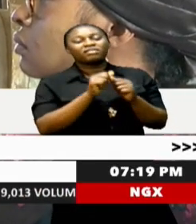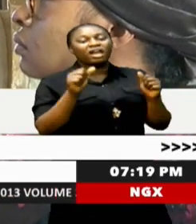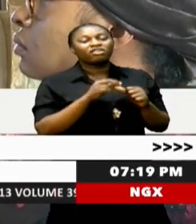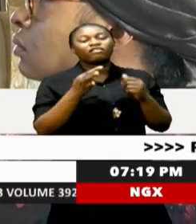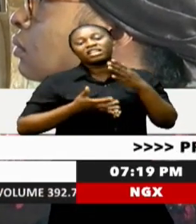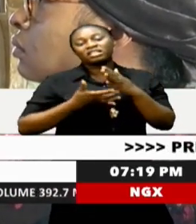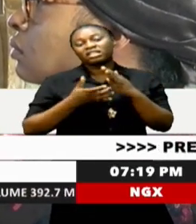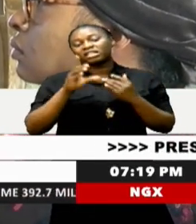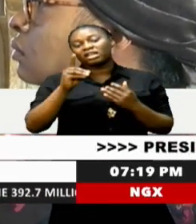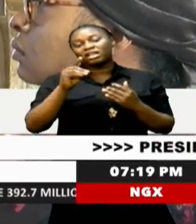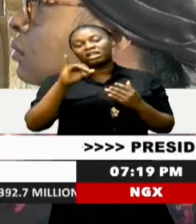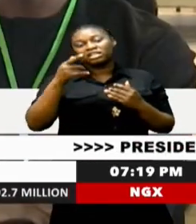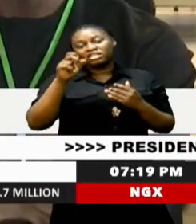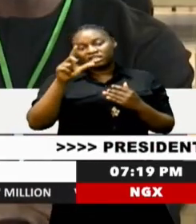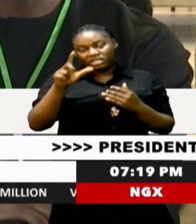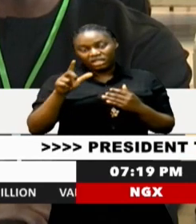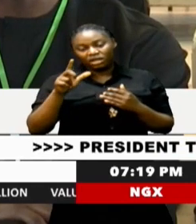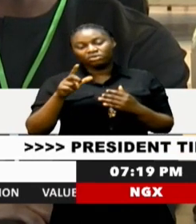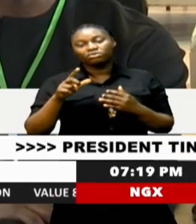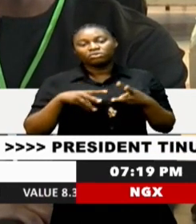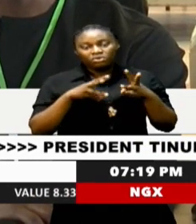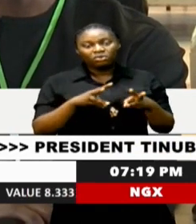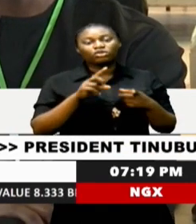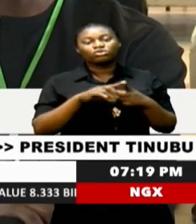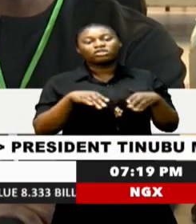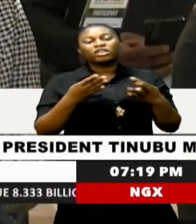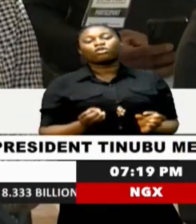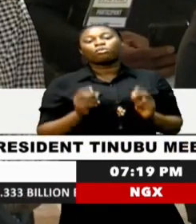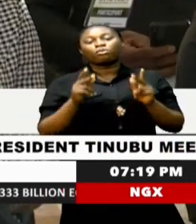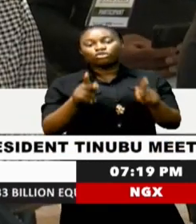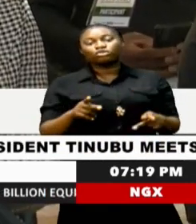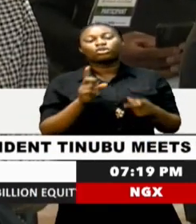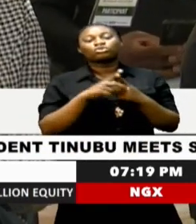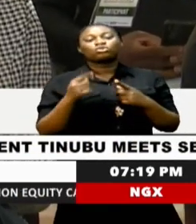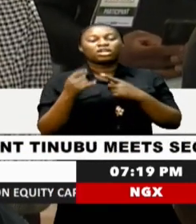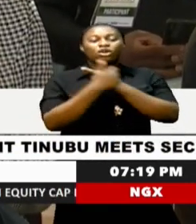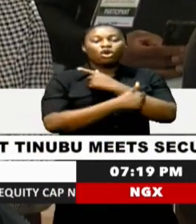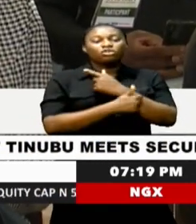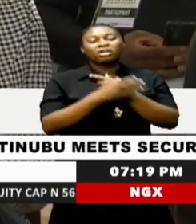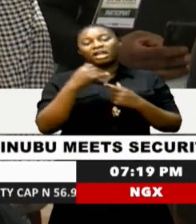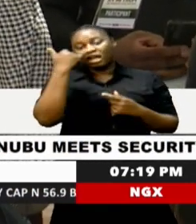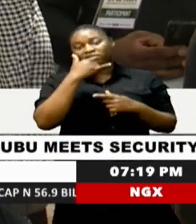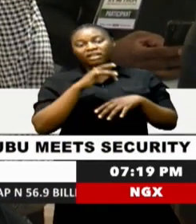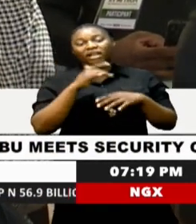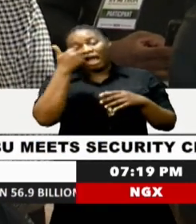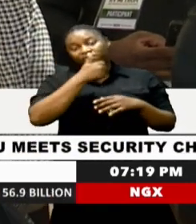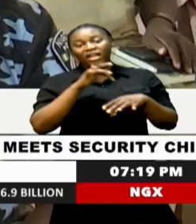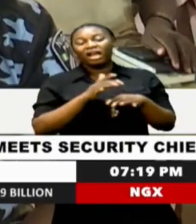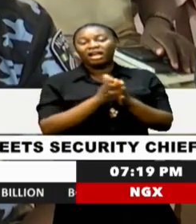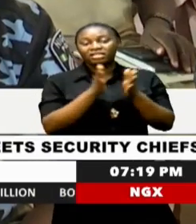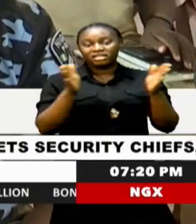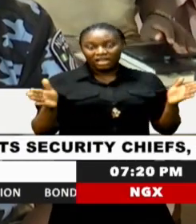trade protocol, with a view to harnessing opportunities in the country and continent at large within the single market